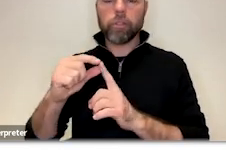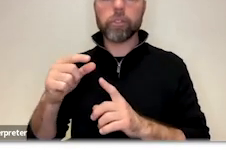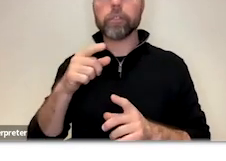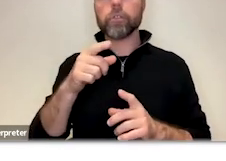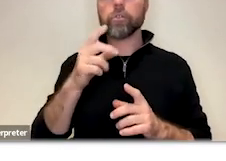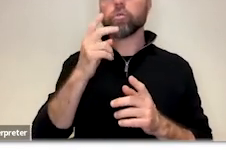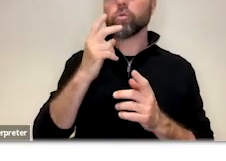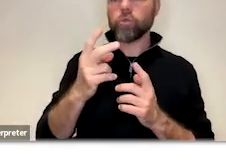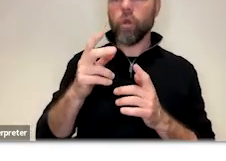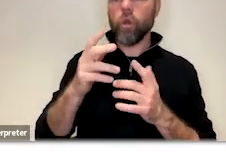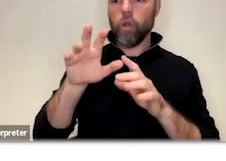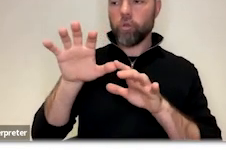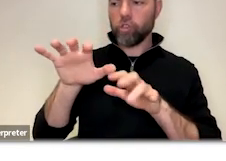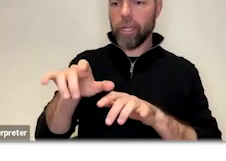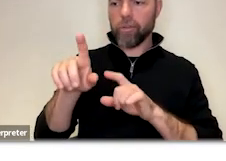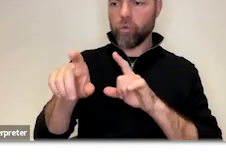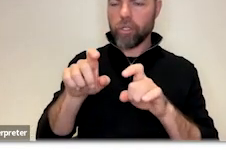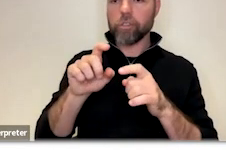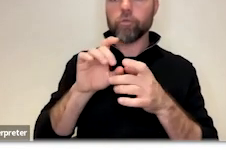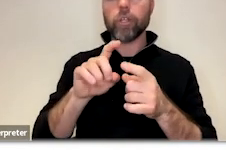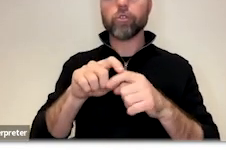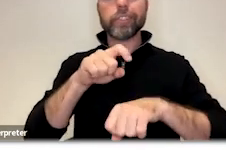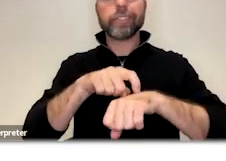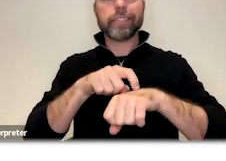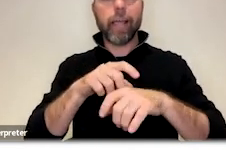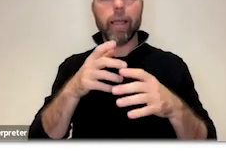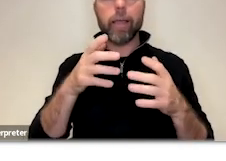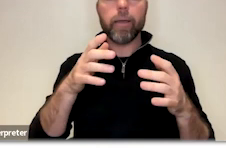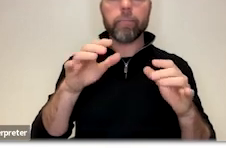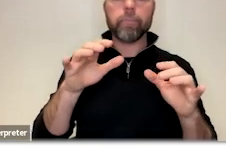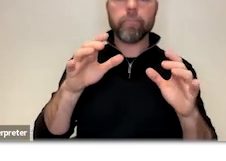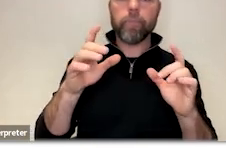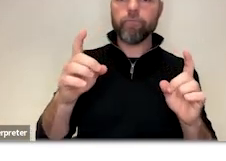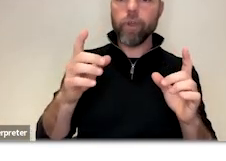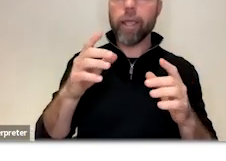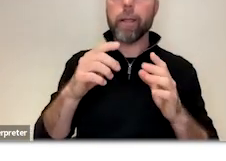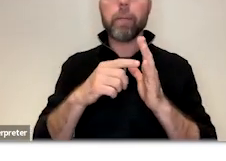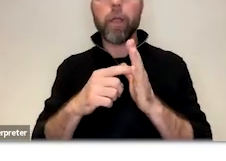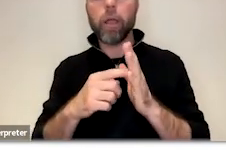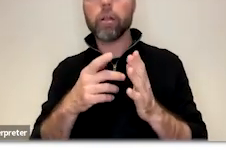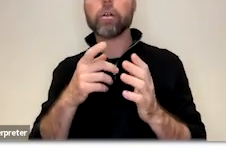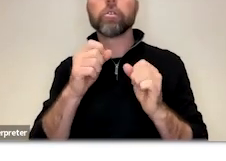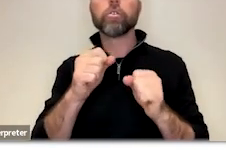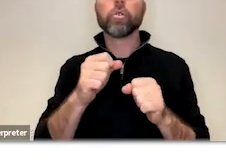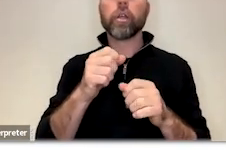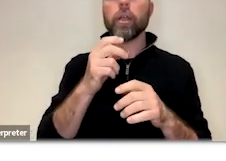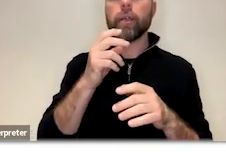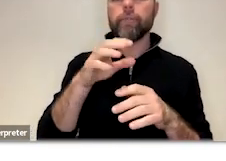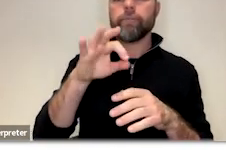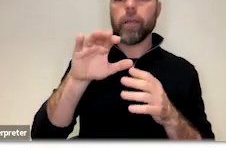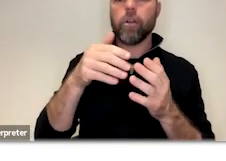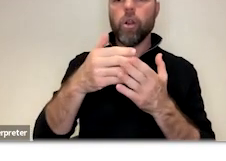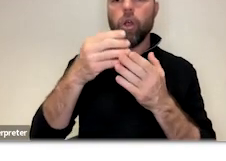some questions in the chat about our timeframes and our models. So here's where you can find out all of that